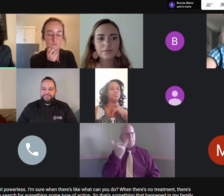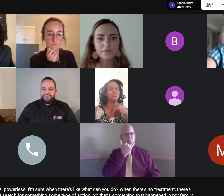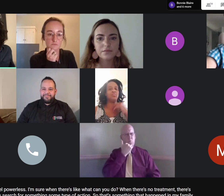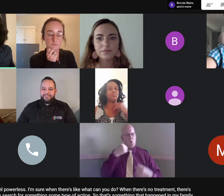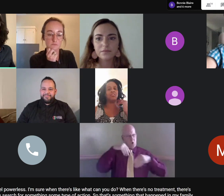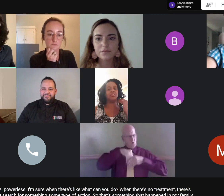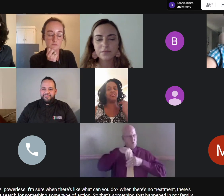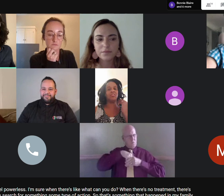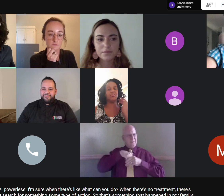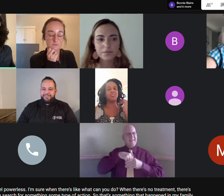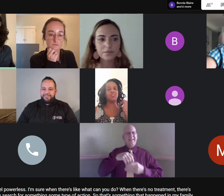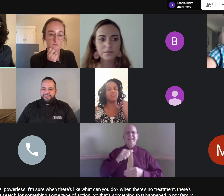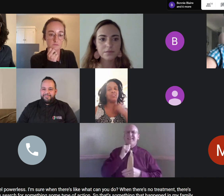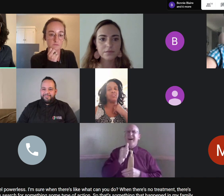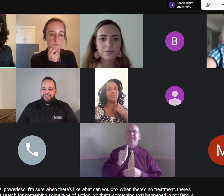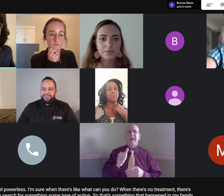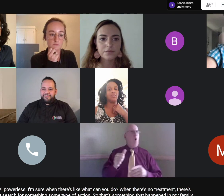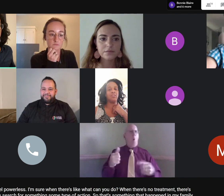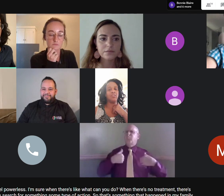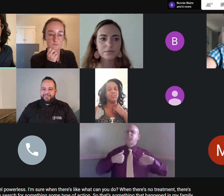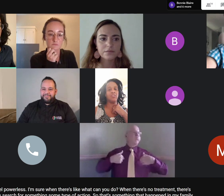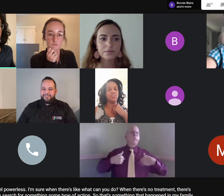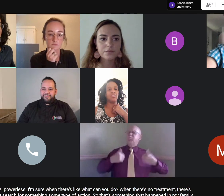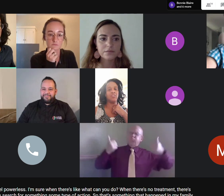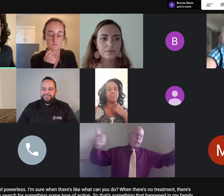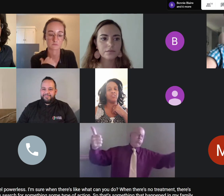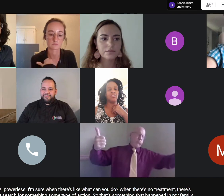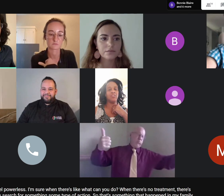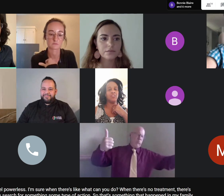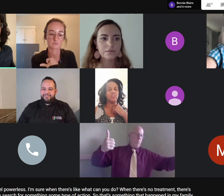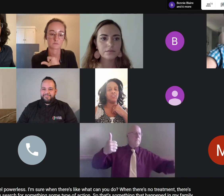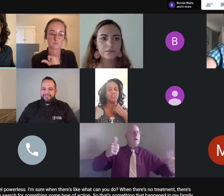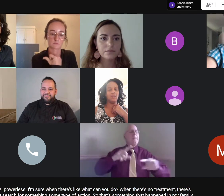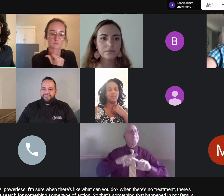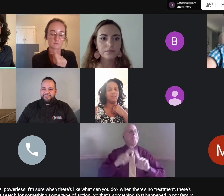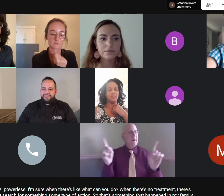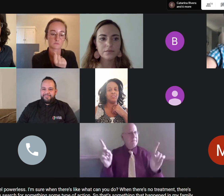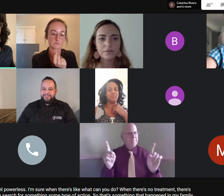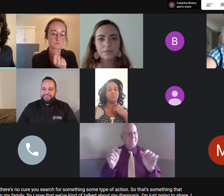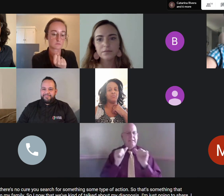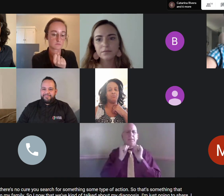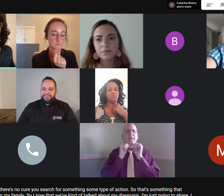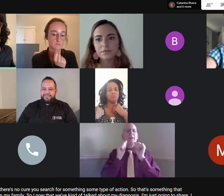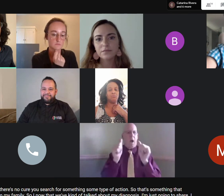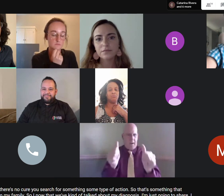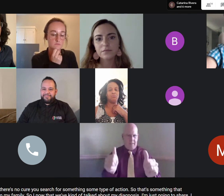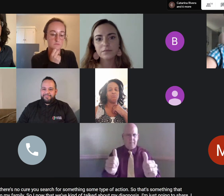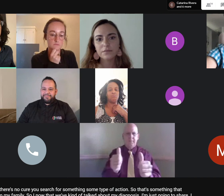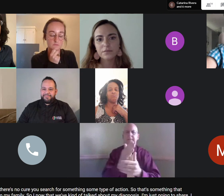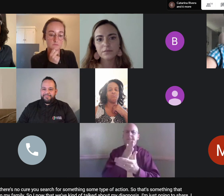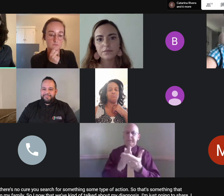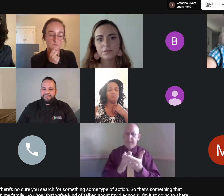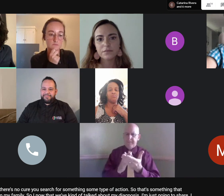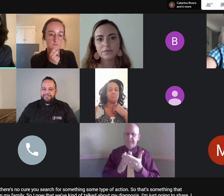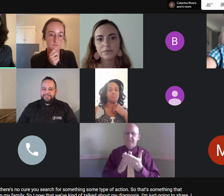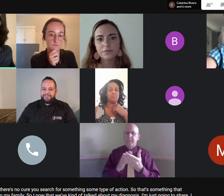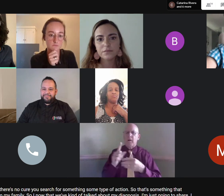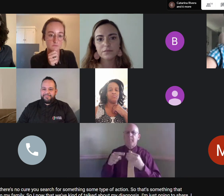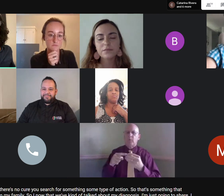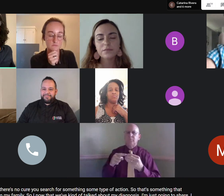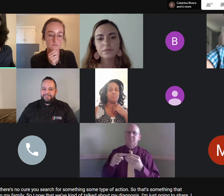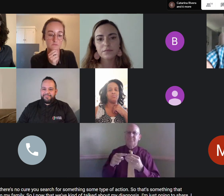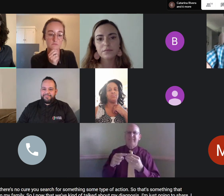in denial, but I was, I think, in denial about getting